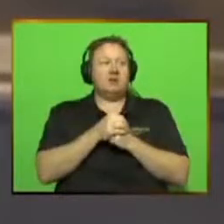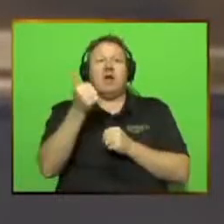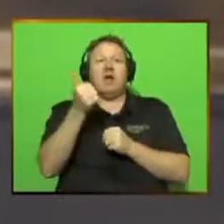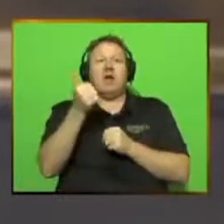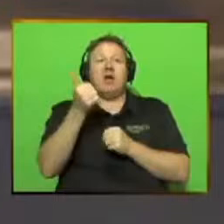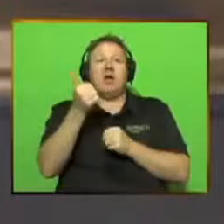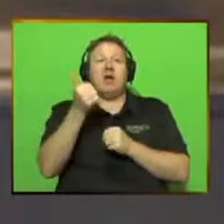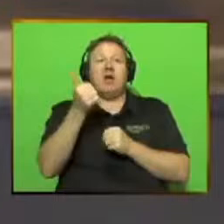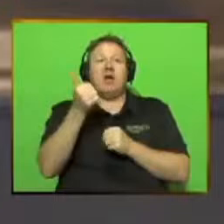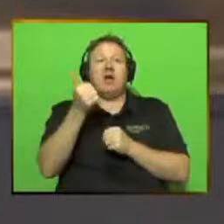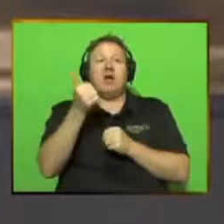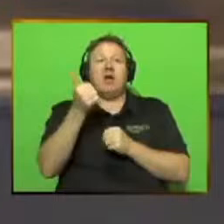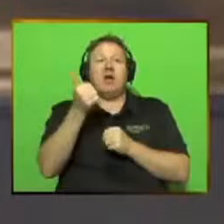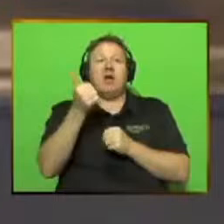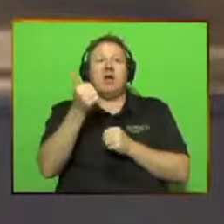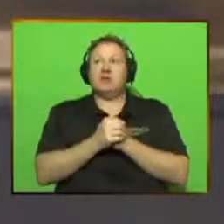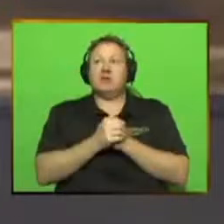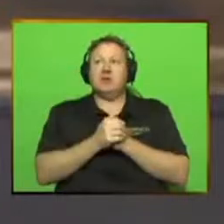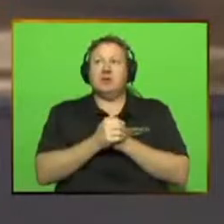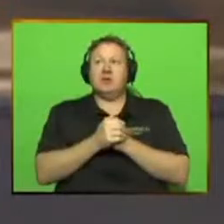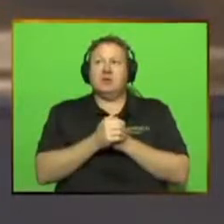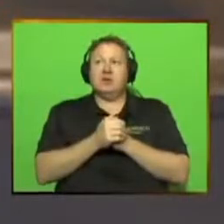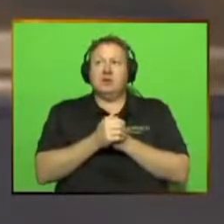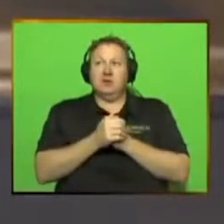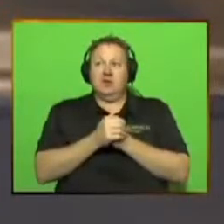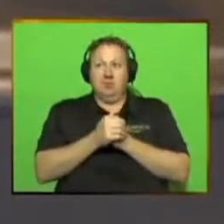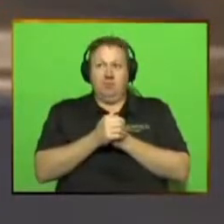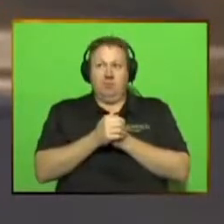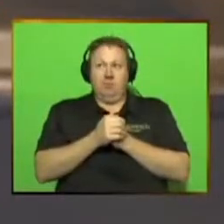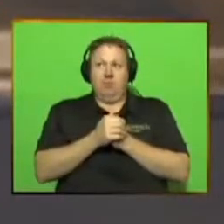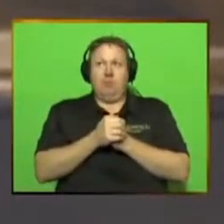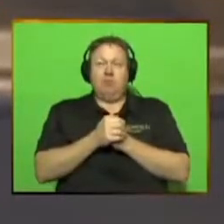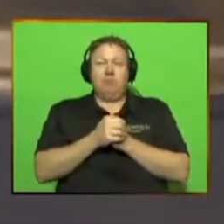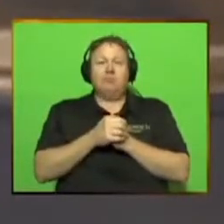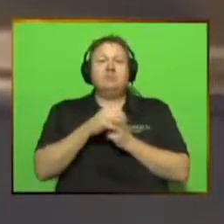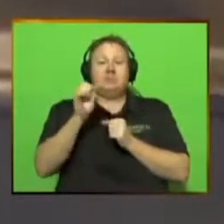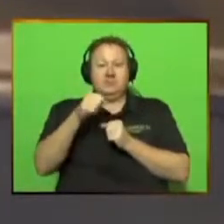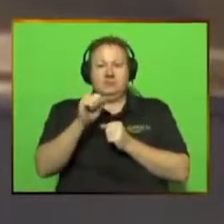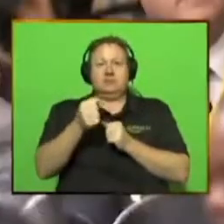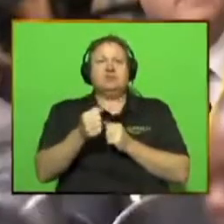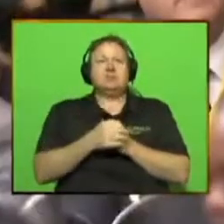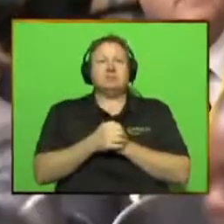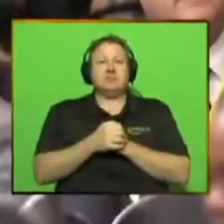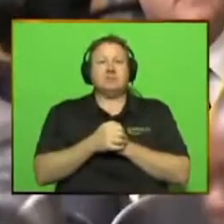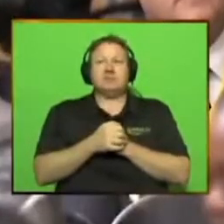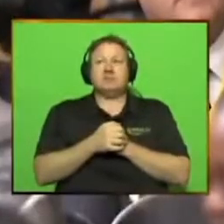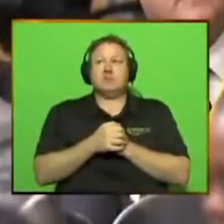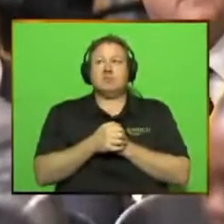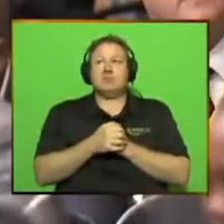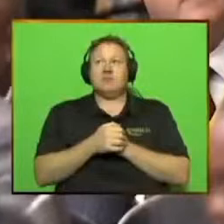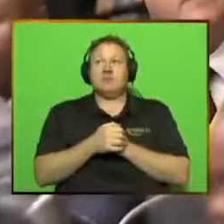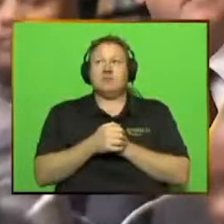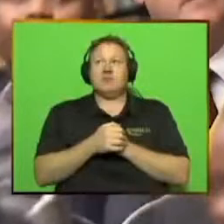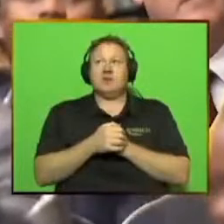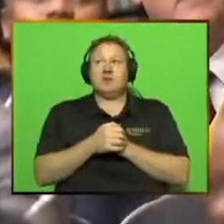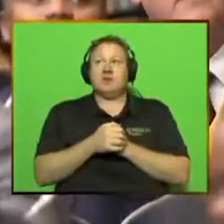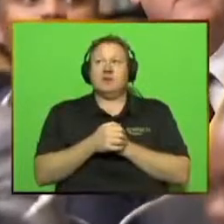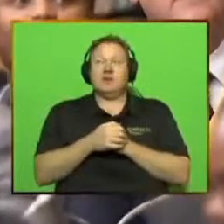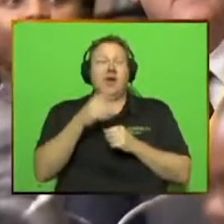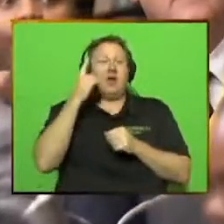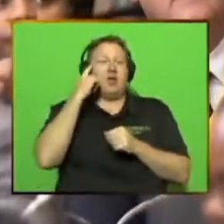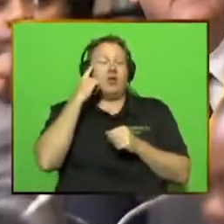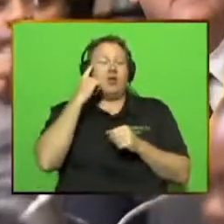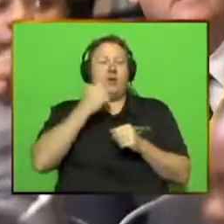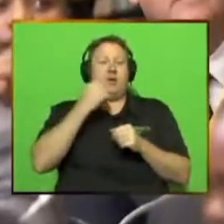nominations? Yes, Chief Justice, I'm already on the floor. Please go ahead. I thought my nomination was making you nervous a